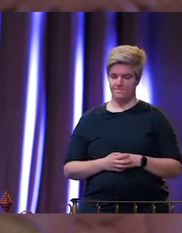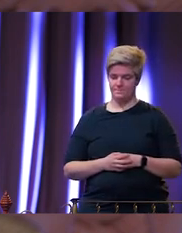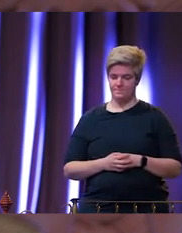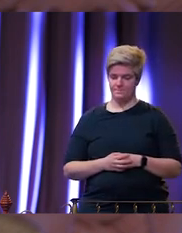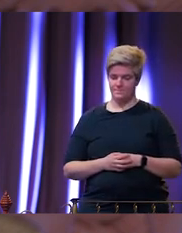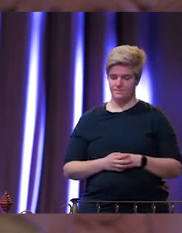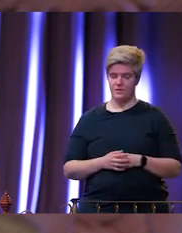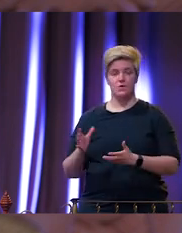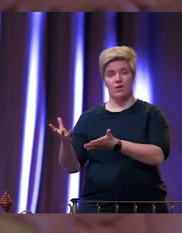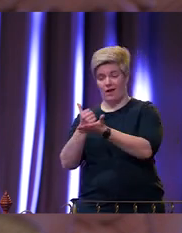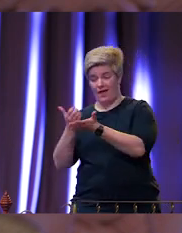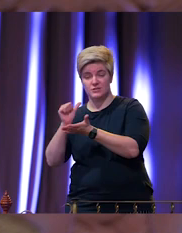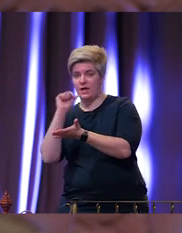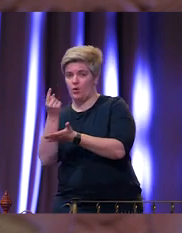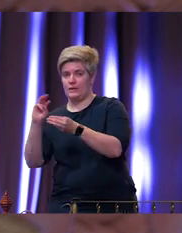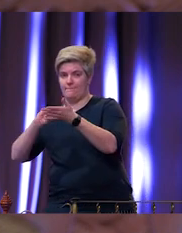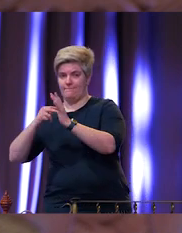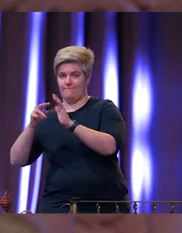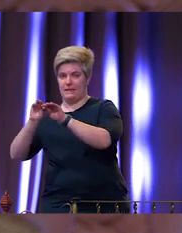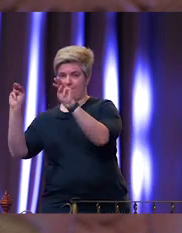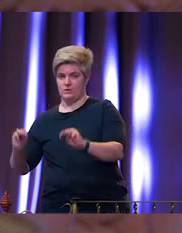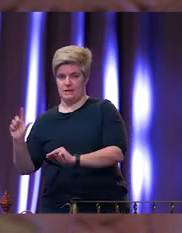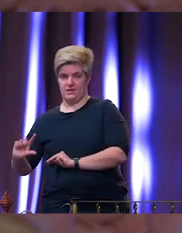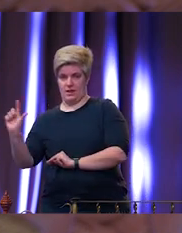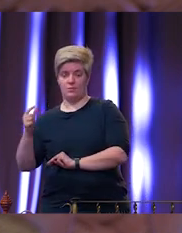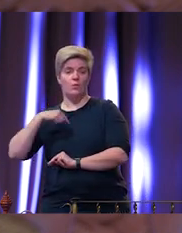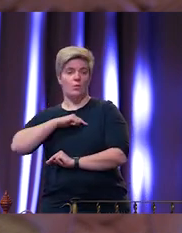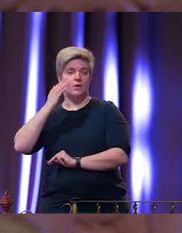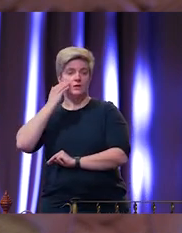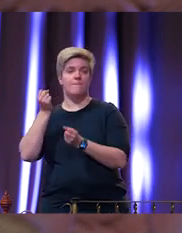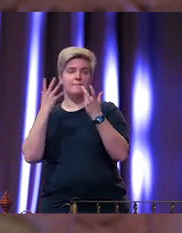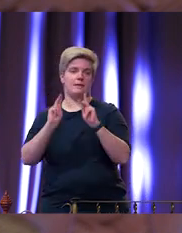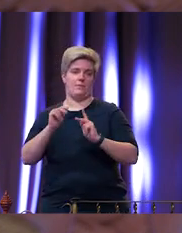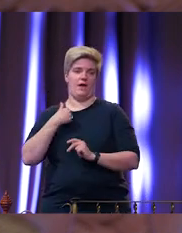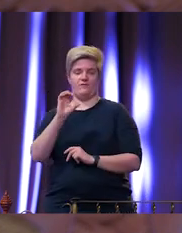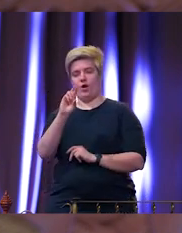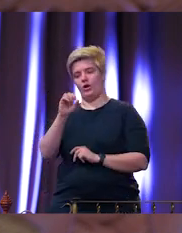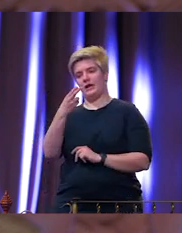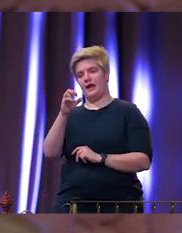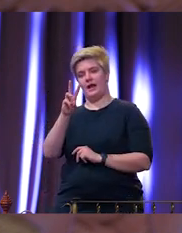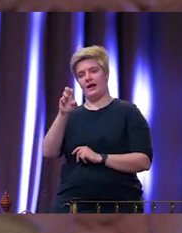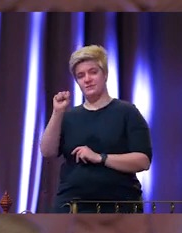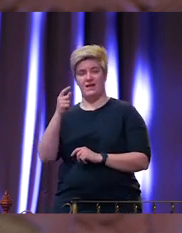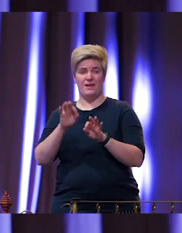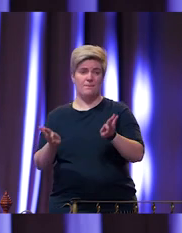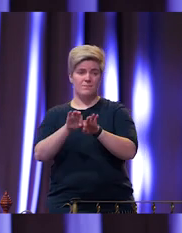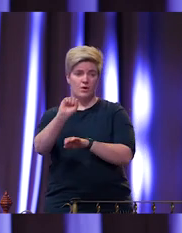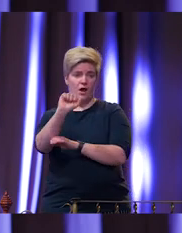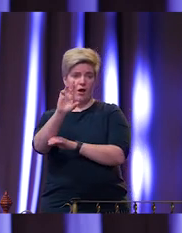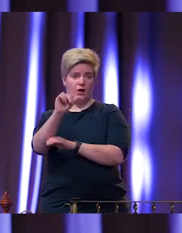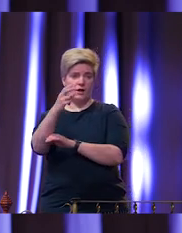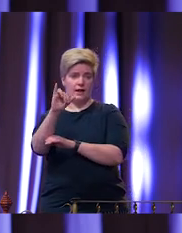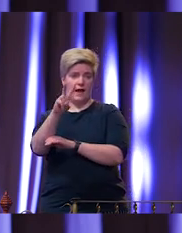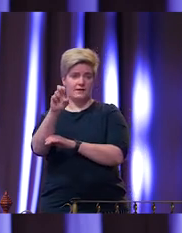not just meaning museums and libraries. We know lots of people have archives and important archives. And so we're interested in any of the stories that can